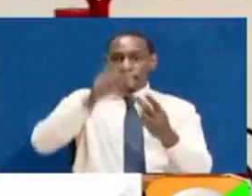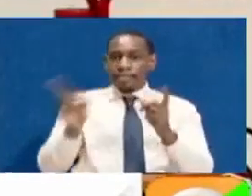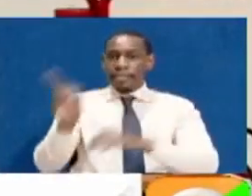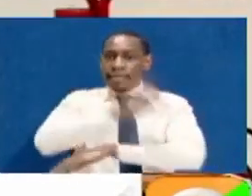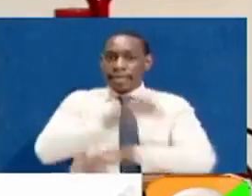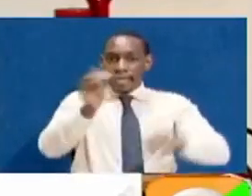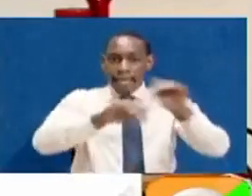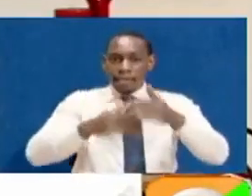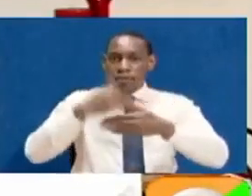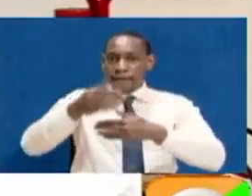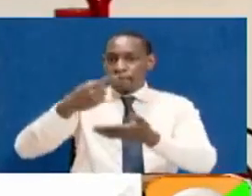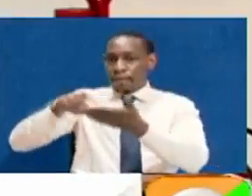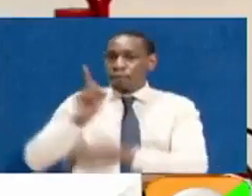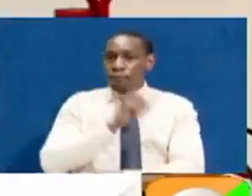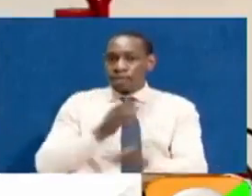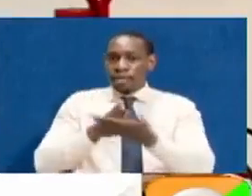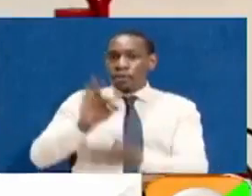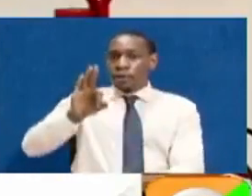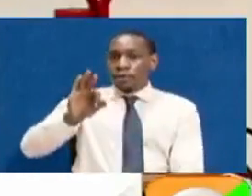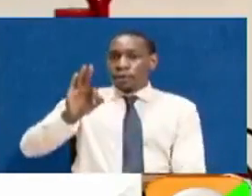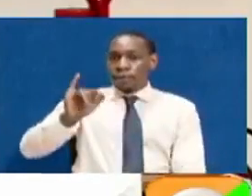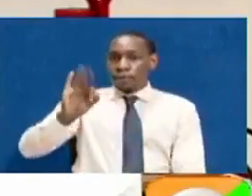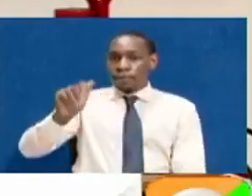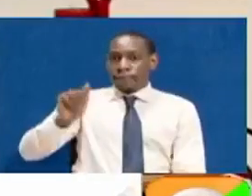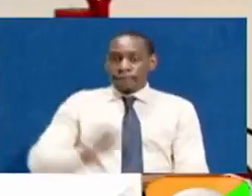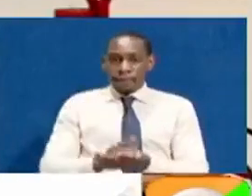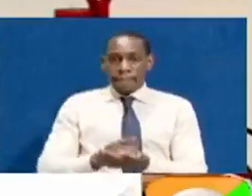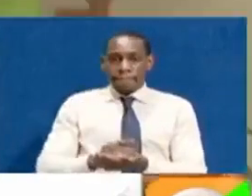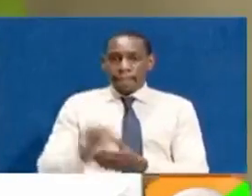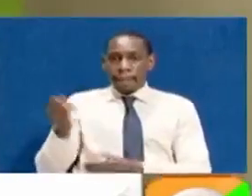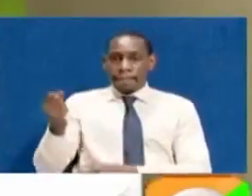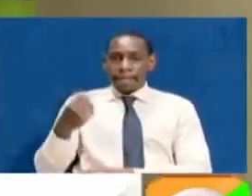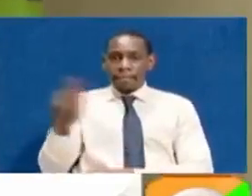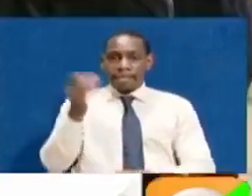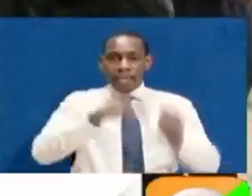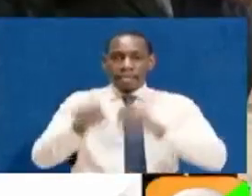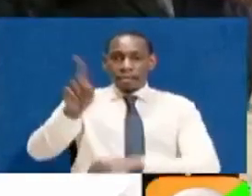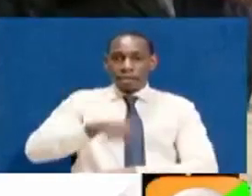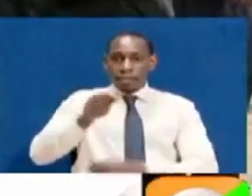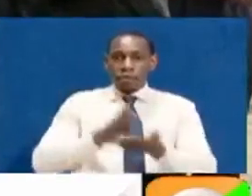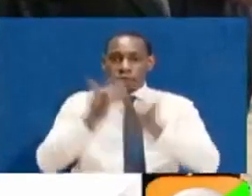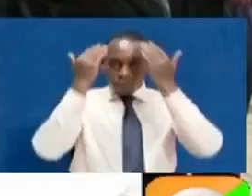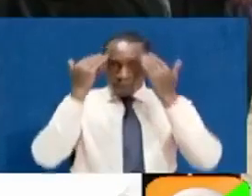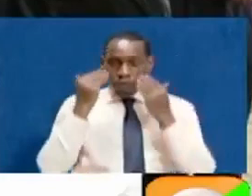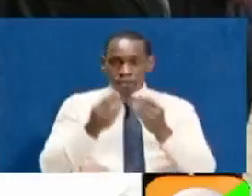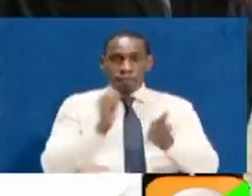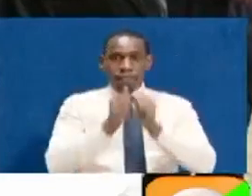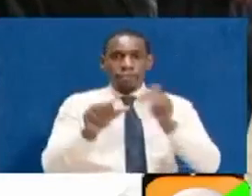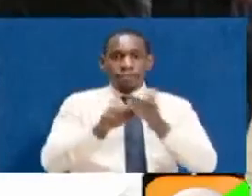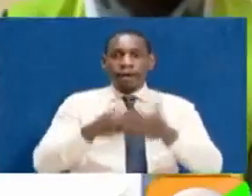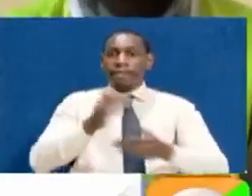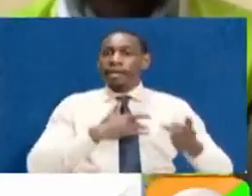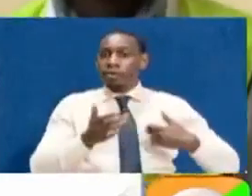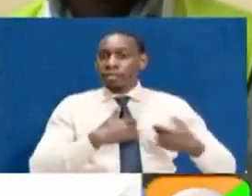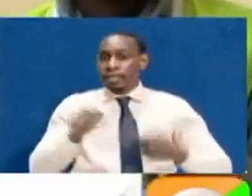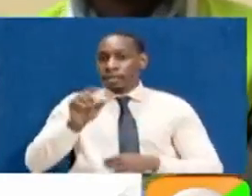for the polls after receiving the green light from FIFA. Now, the March election was cancelled by the Sports Disputes Tribunal after concerns were raised